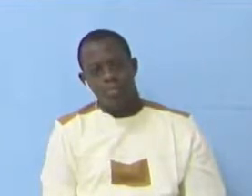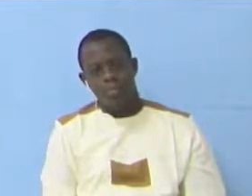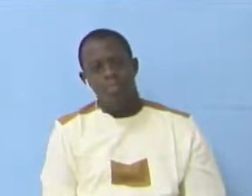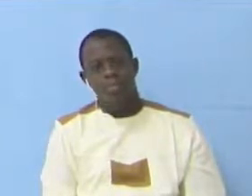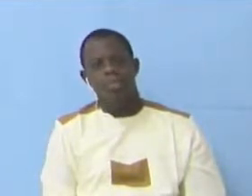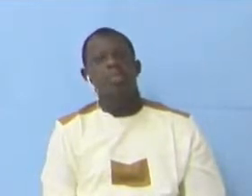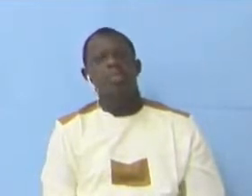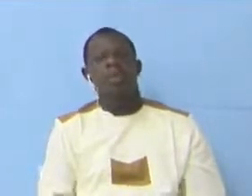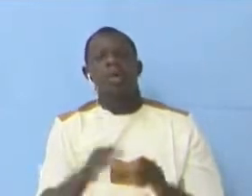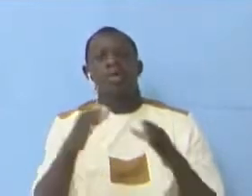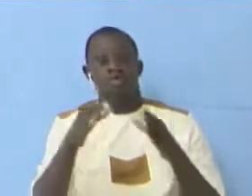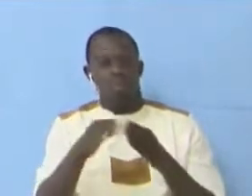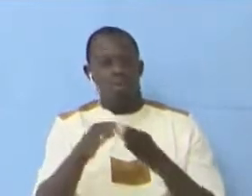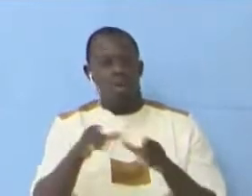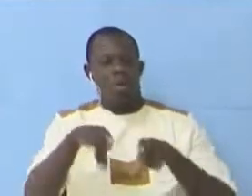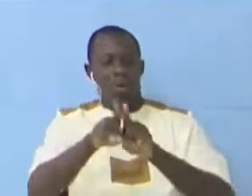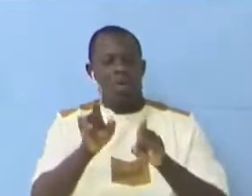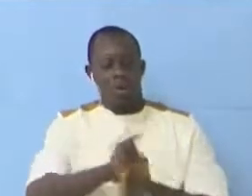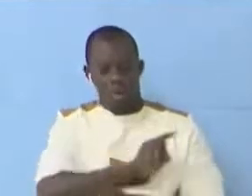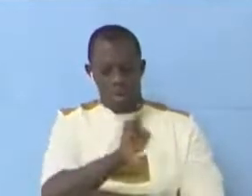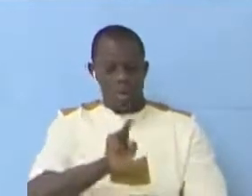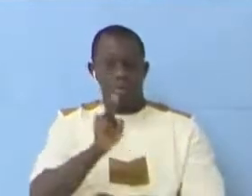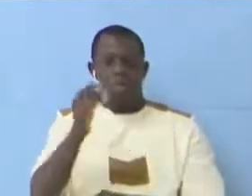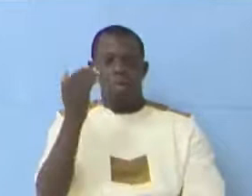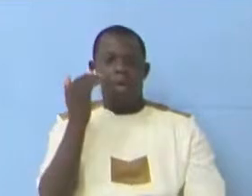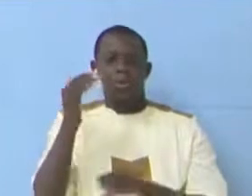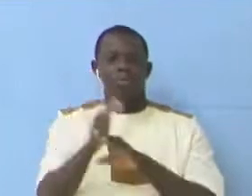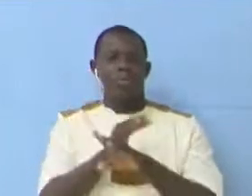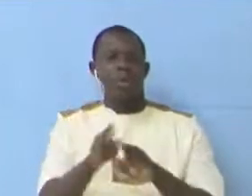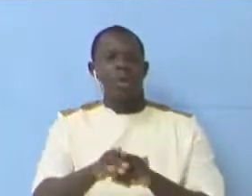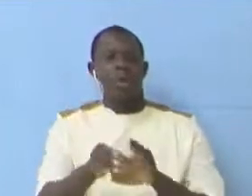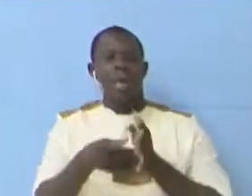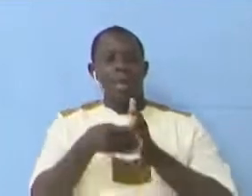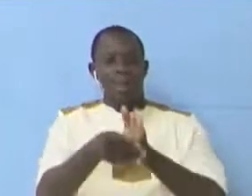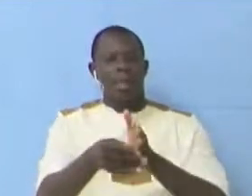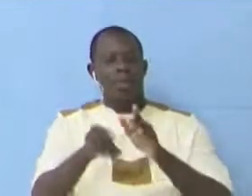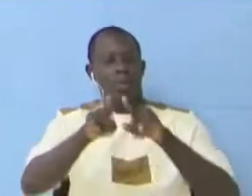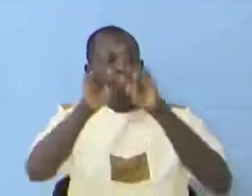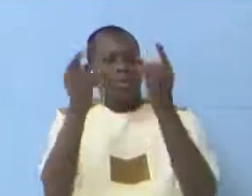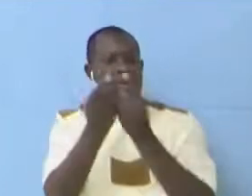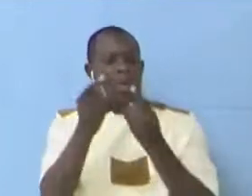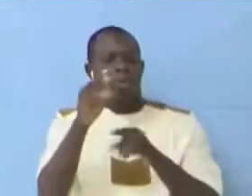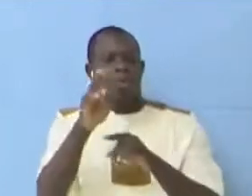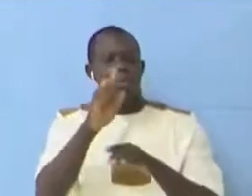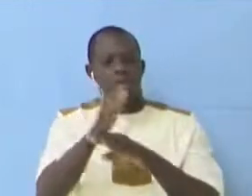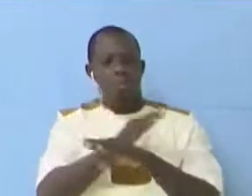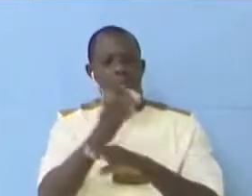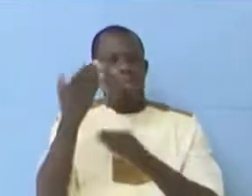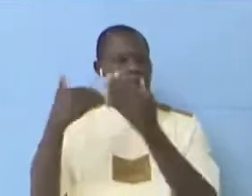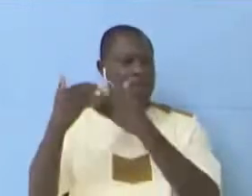Among them was the then Director General Harisambu, the then